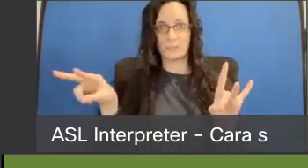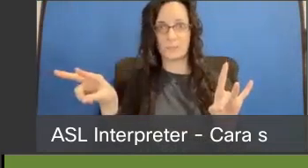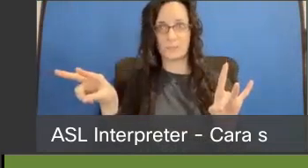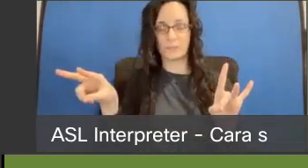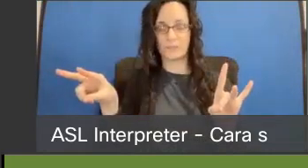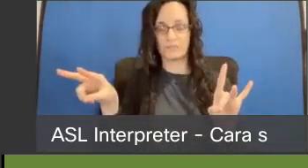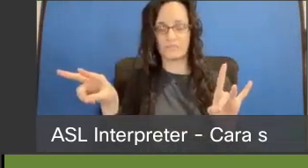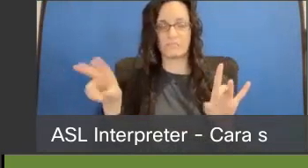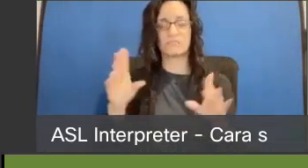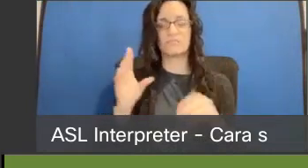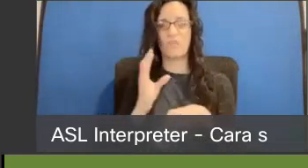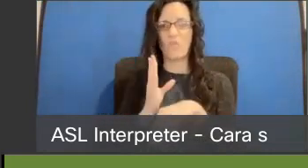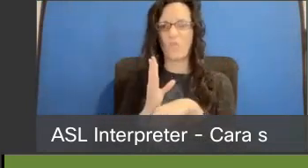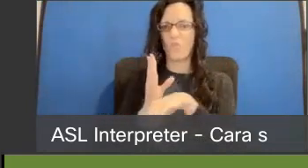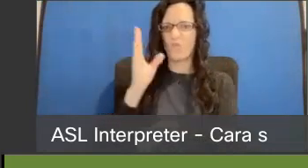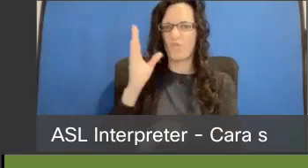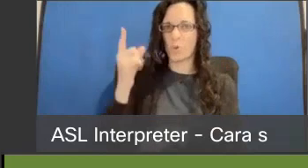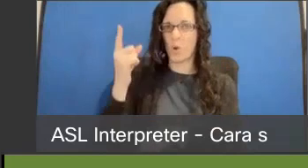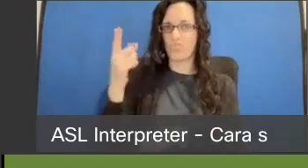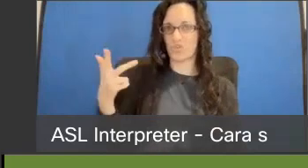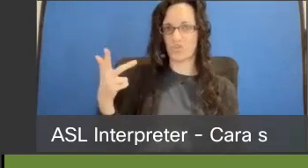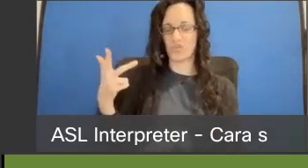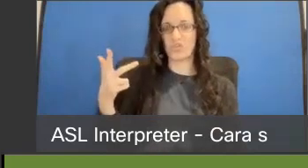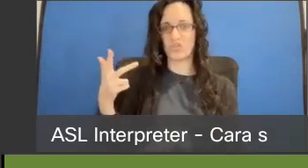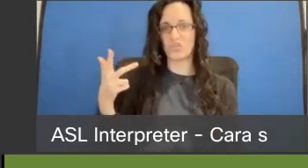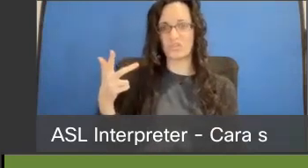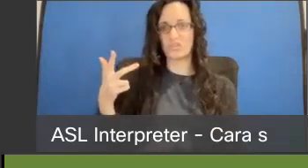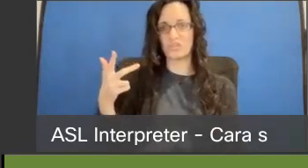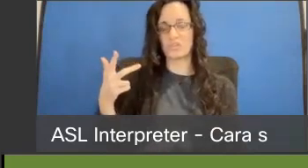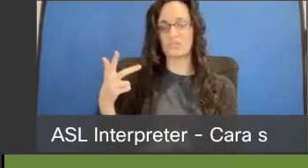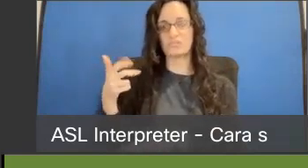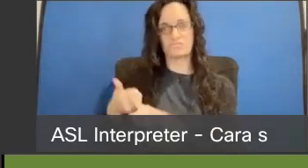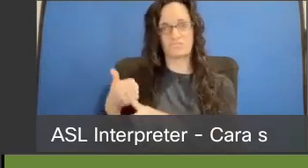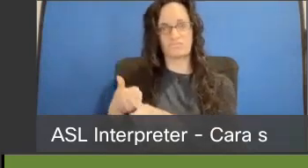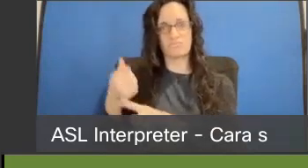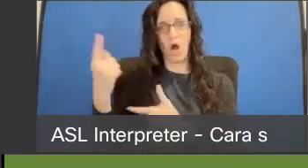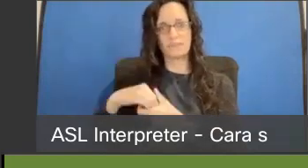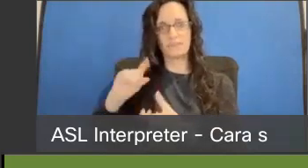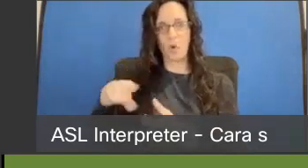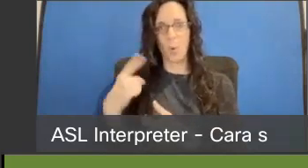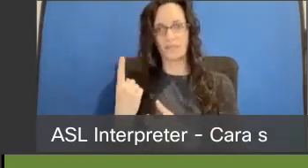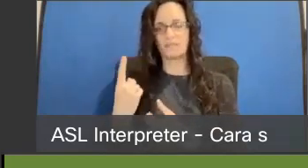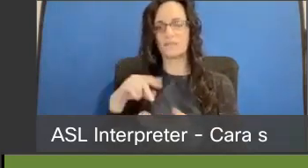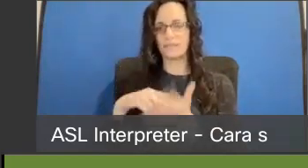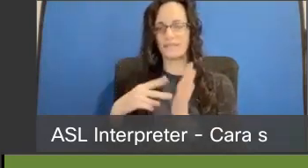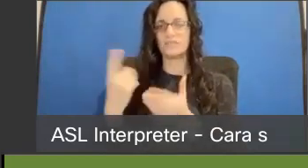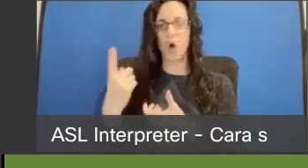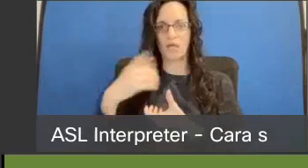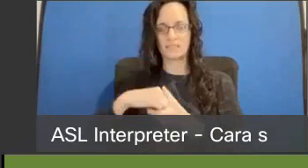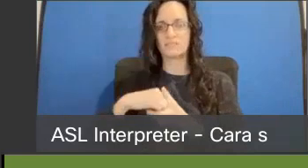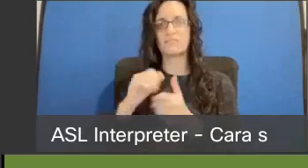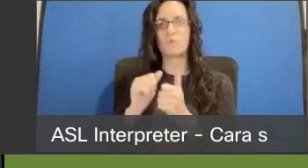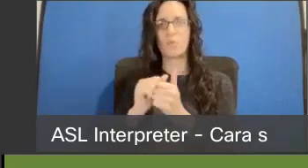Over 30% fall under autism only, which in our language means autism without